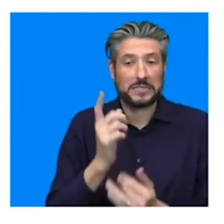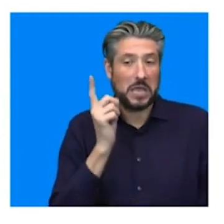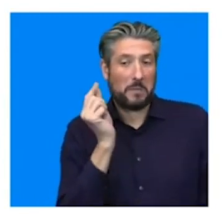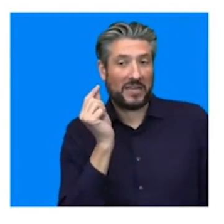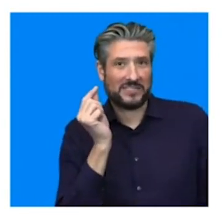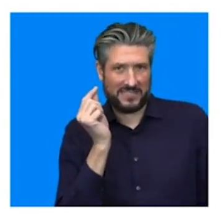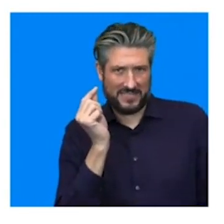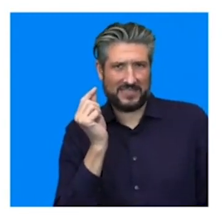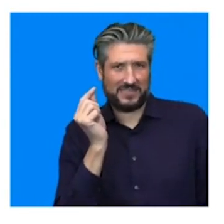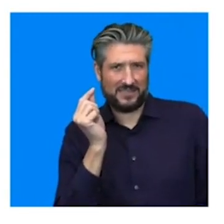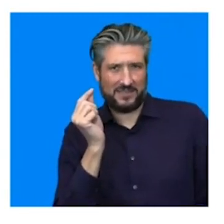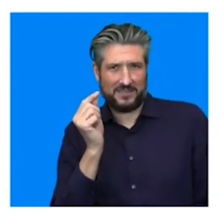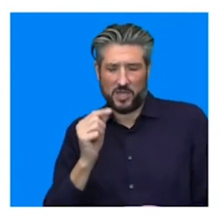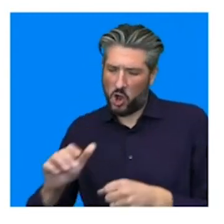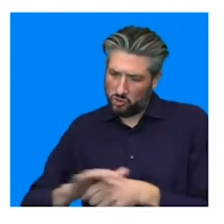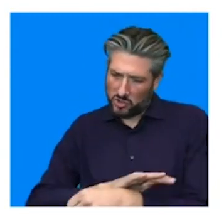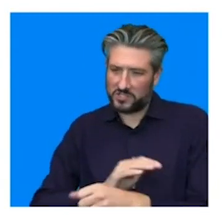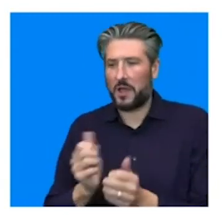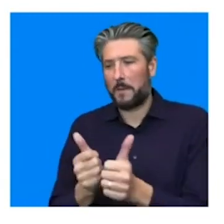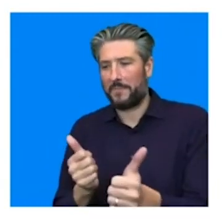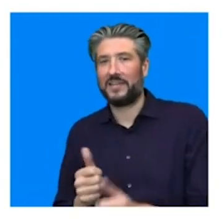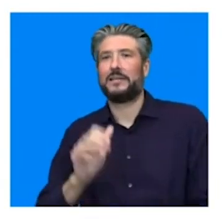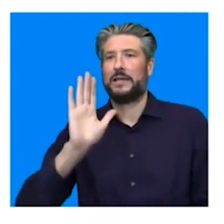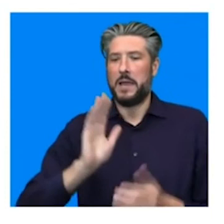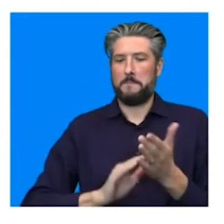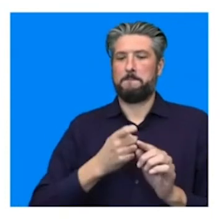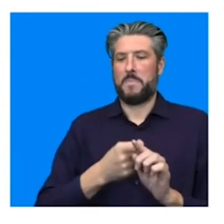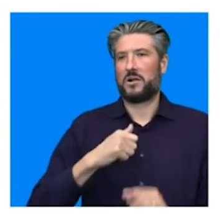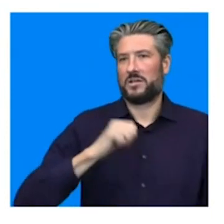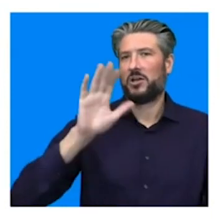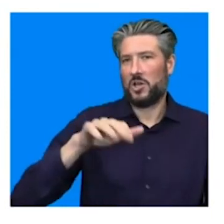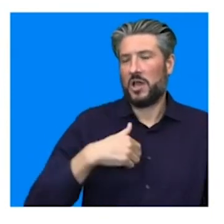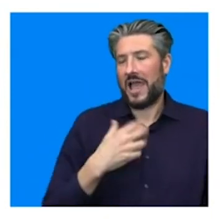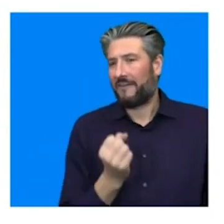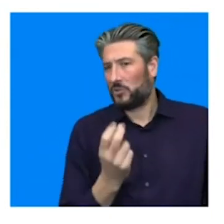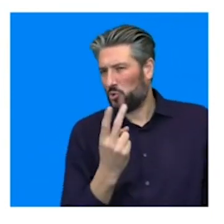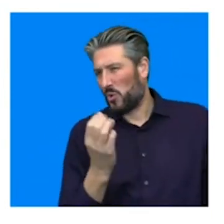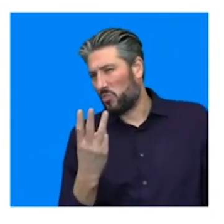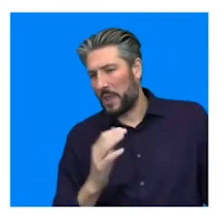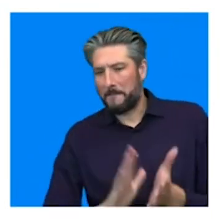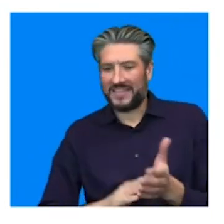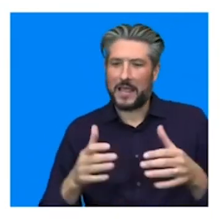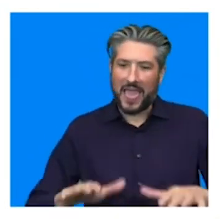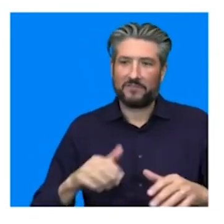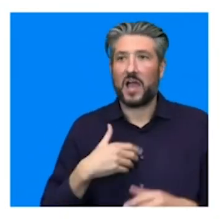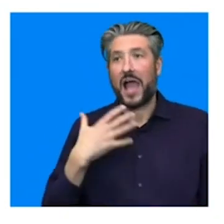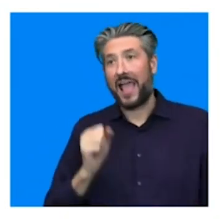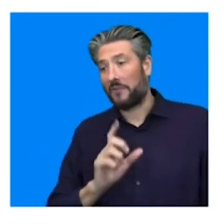prefer. Yeah. Right, I'm going to jump in. We've got a couple of minutes left, just because I've got some lovely messages and because I need to go to the lavatory.